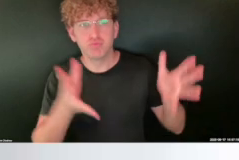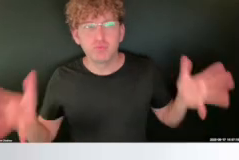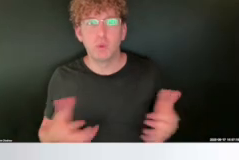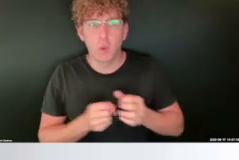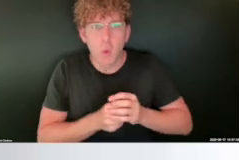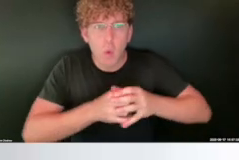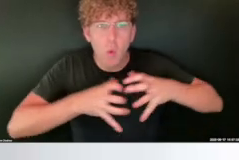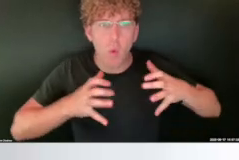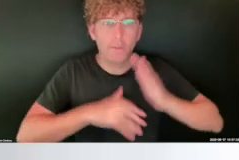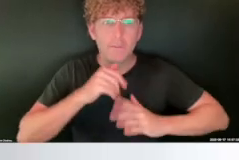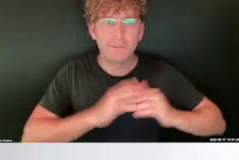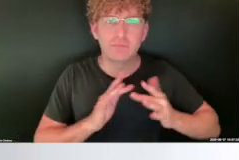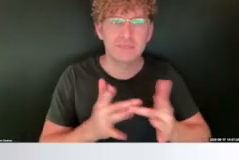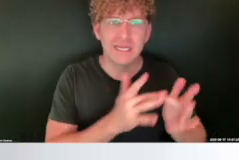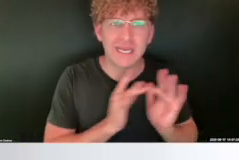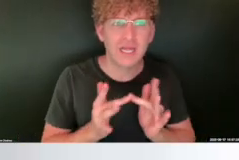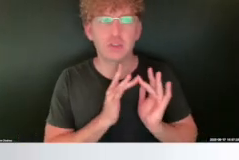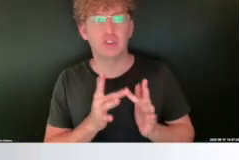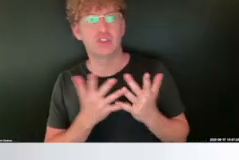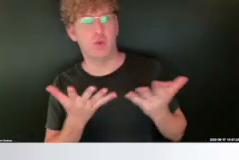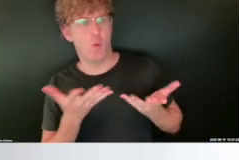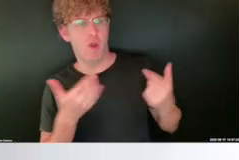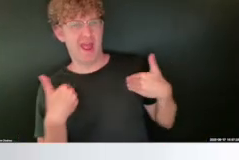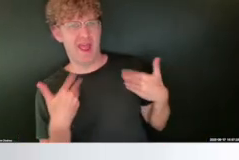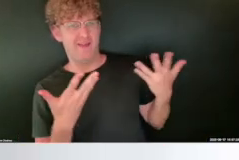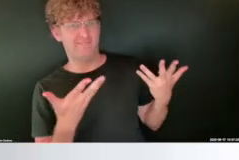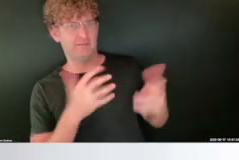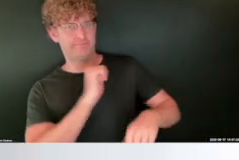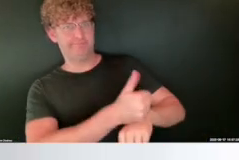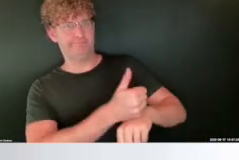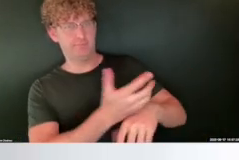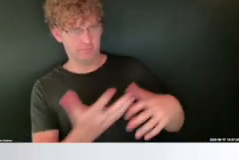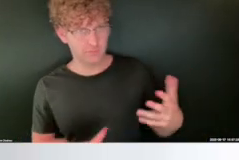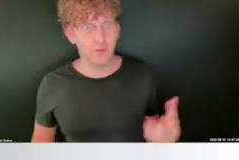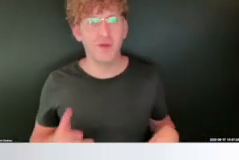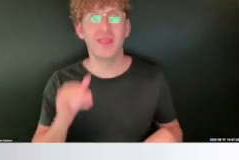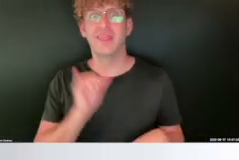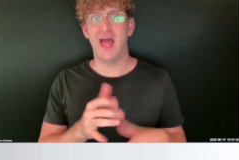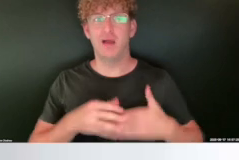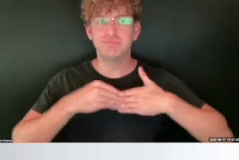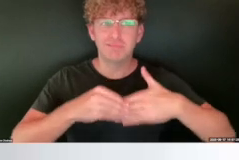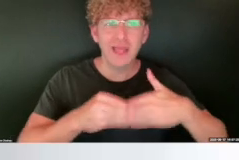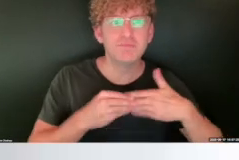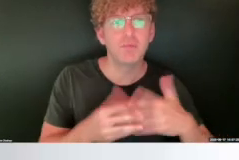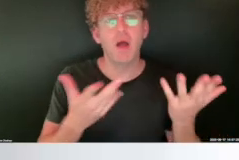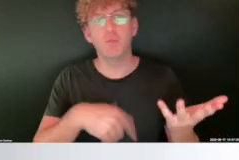flexible list of eligible project types to enable communities to develop holistic projects meeting their specific local